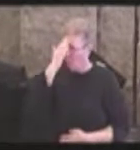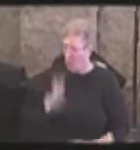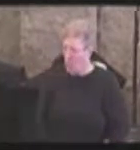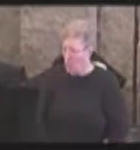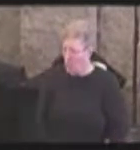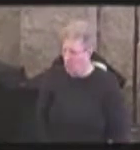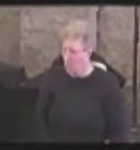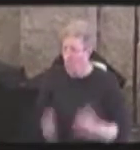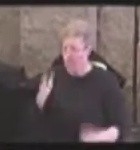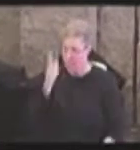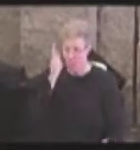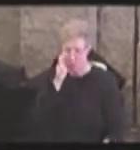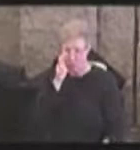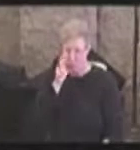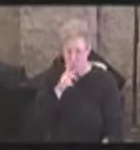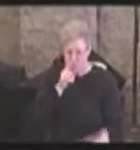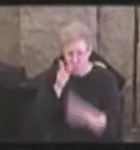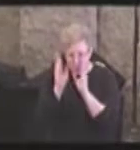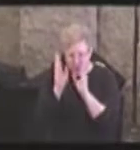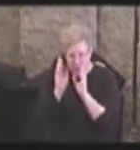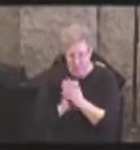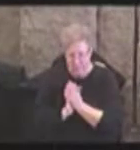And once you've heard it, pay really close attention.